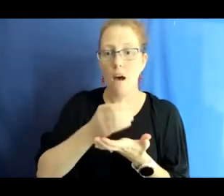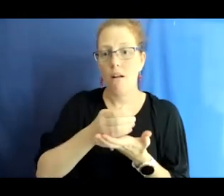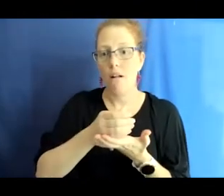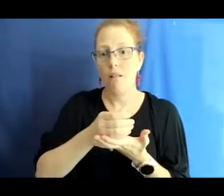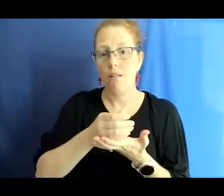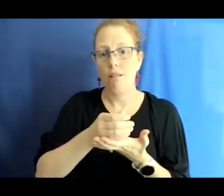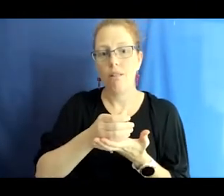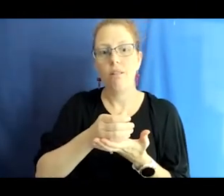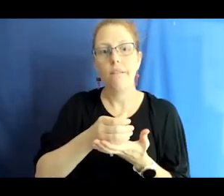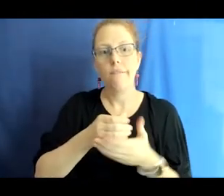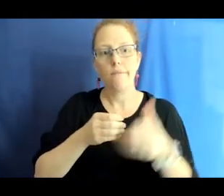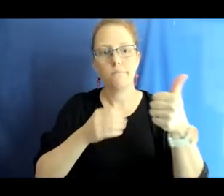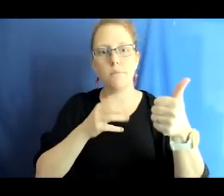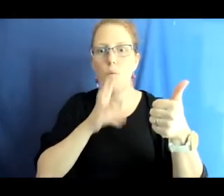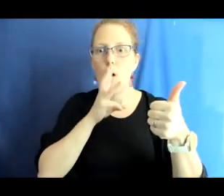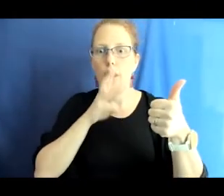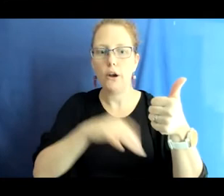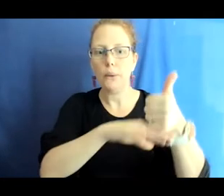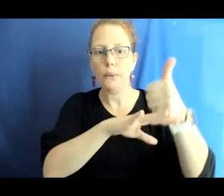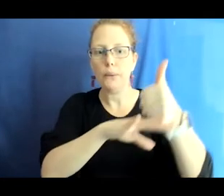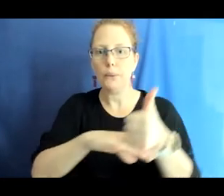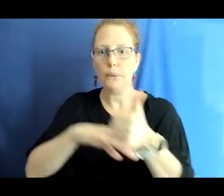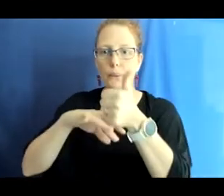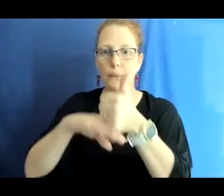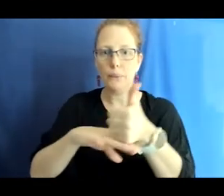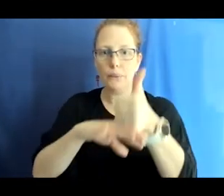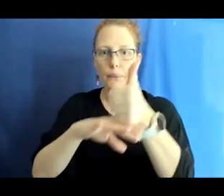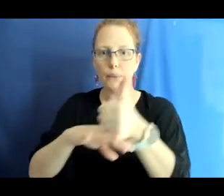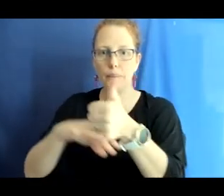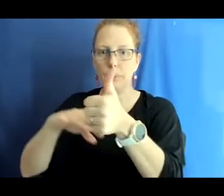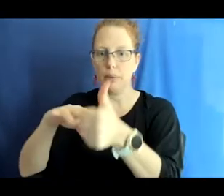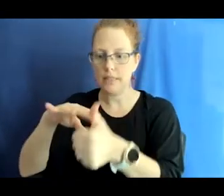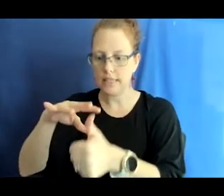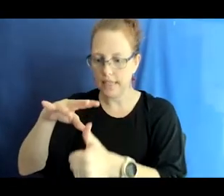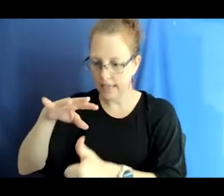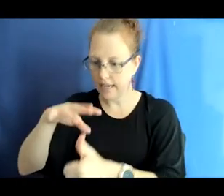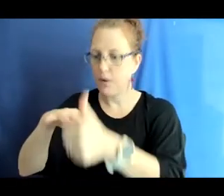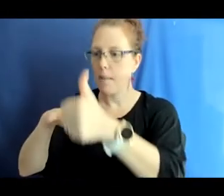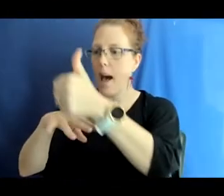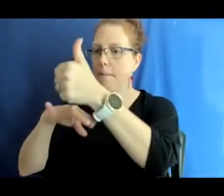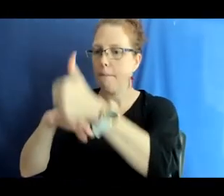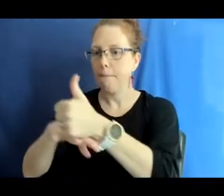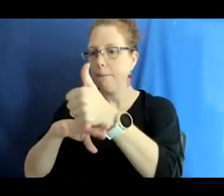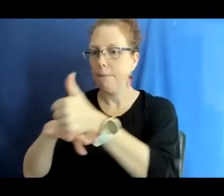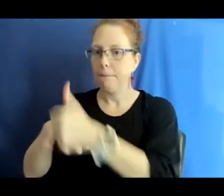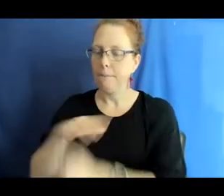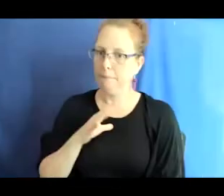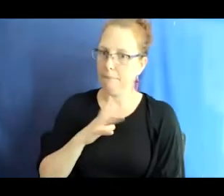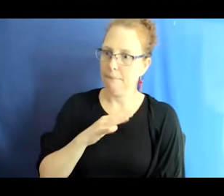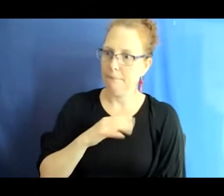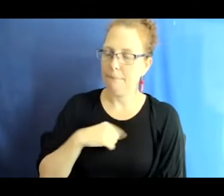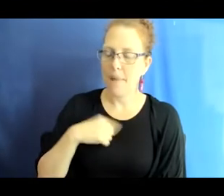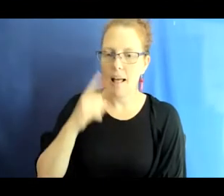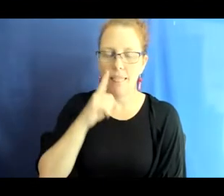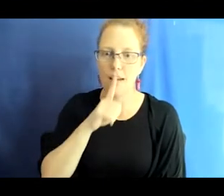the times when it was on the surface and then it would sink and then it would pop back up. I just thought that